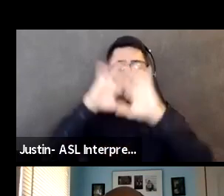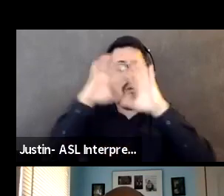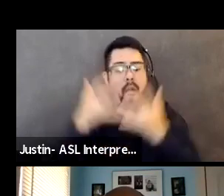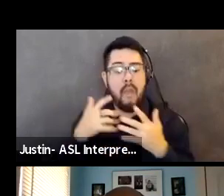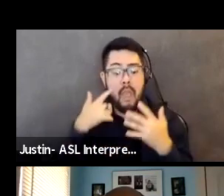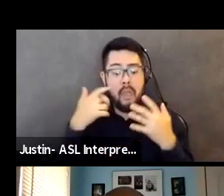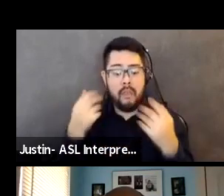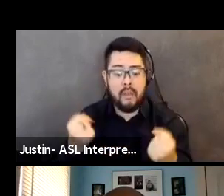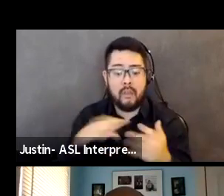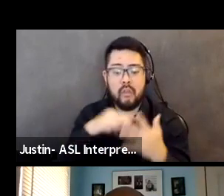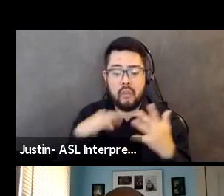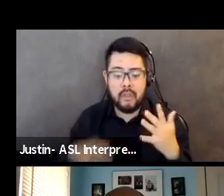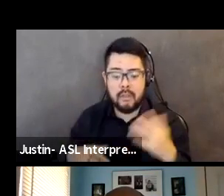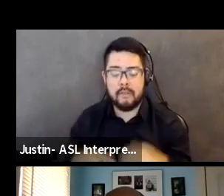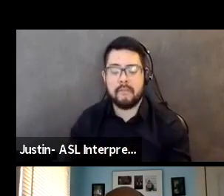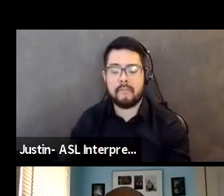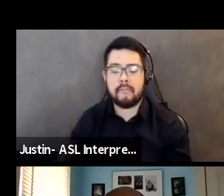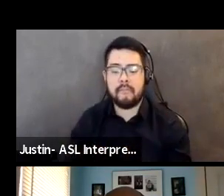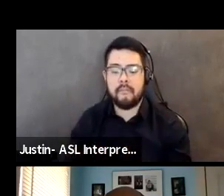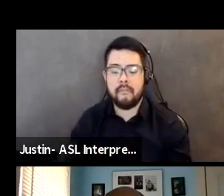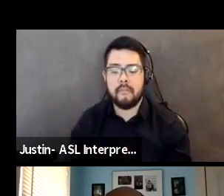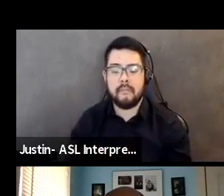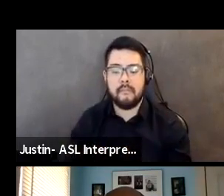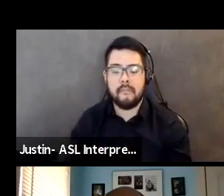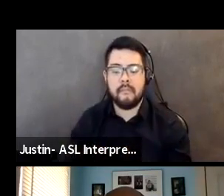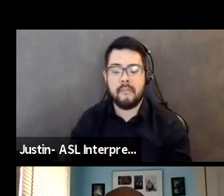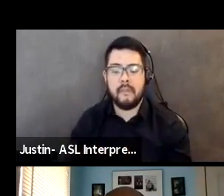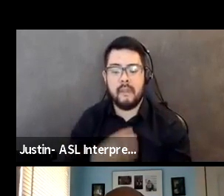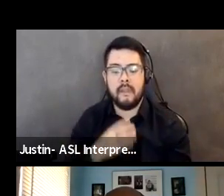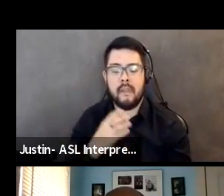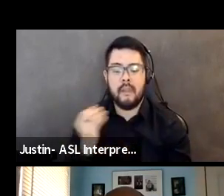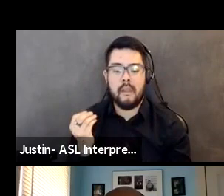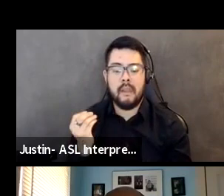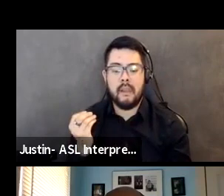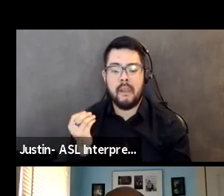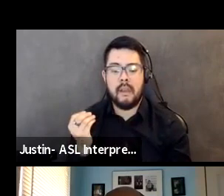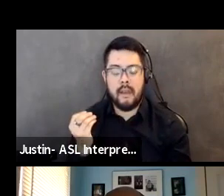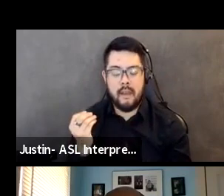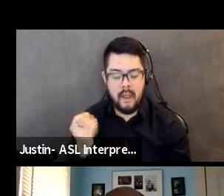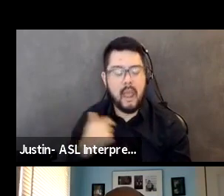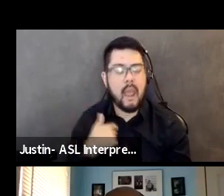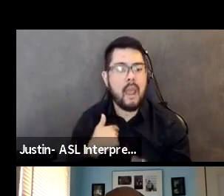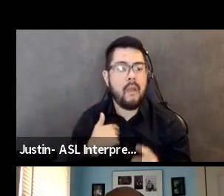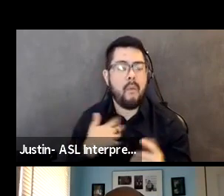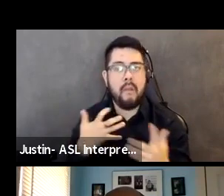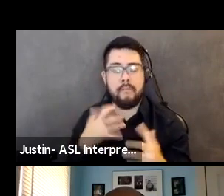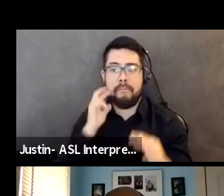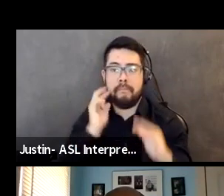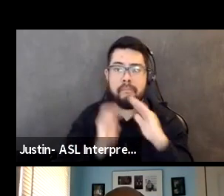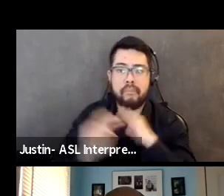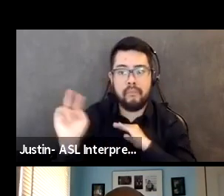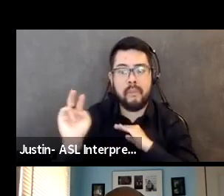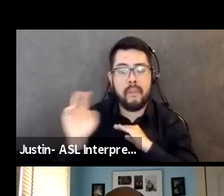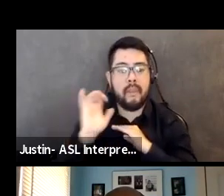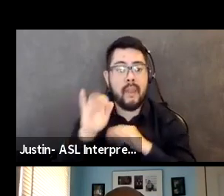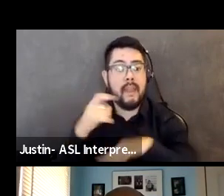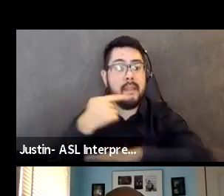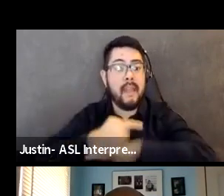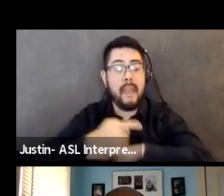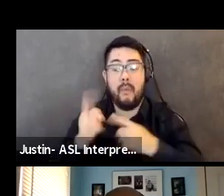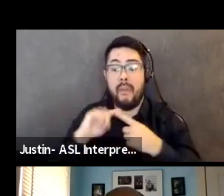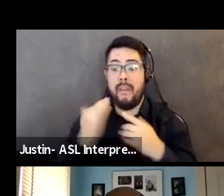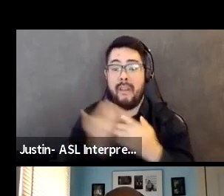students um i really live for the moment when we can actually see that when we can see that our public